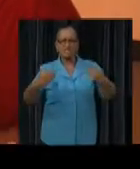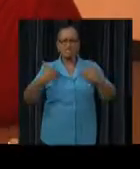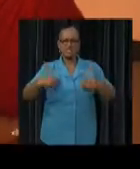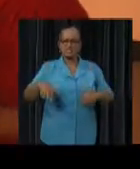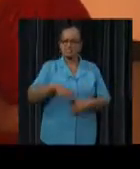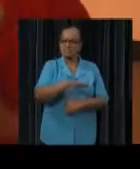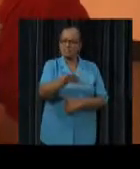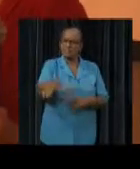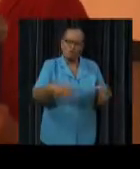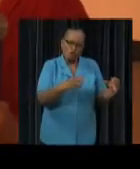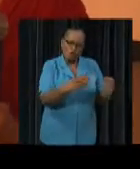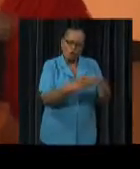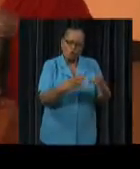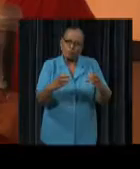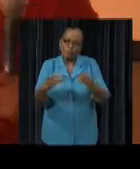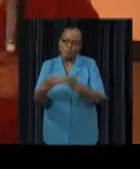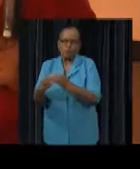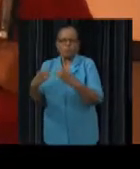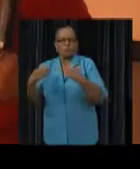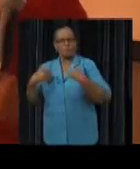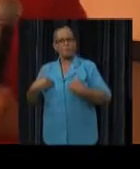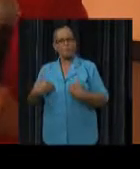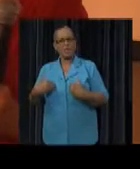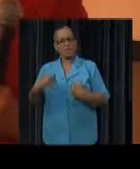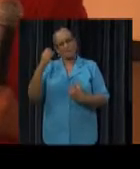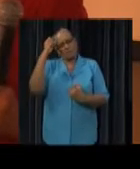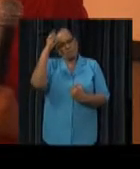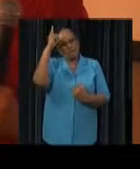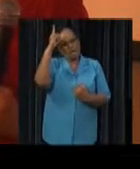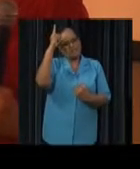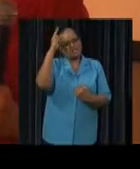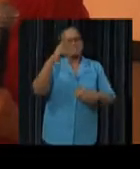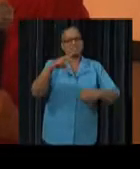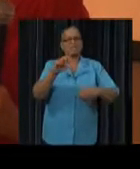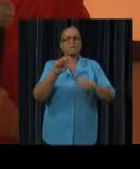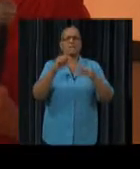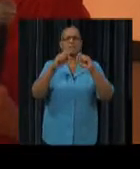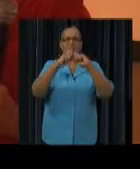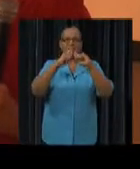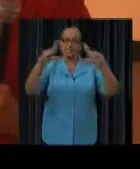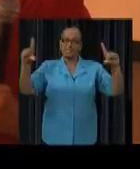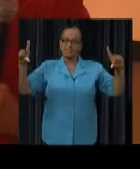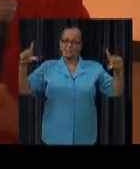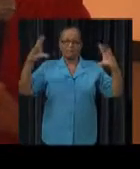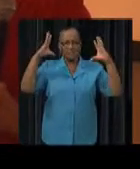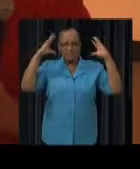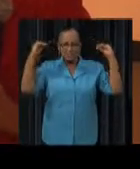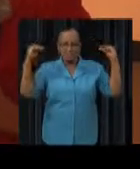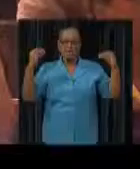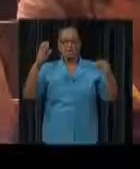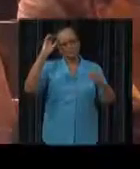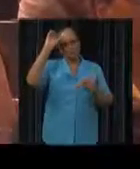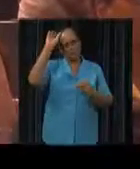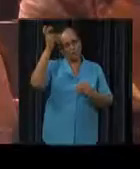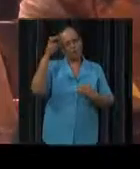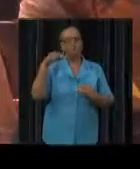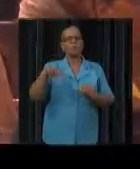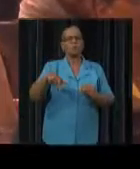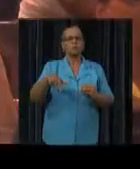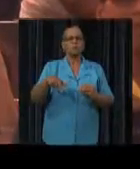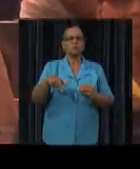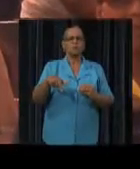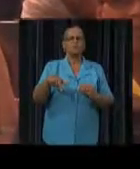teacher, master study in Dutch Sciences and Cultural Organization. On